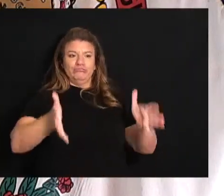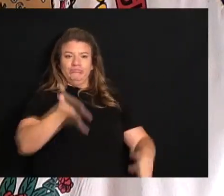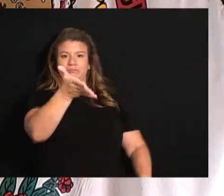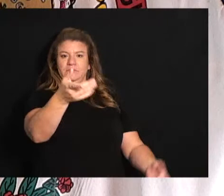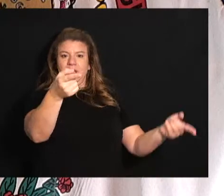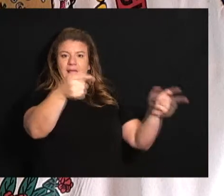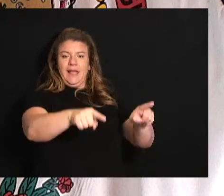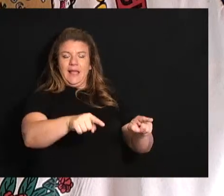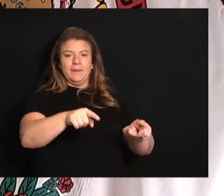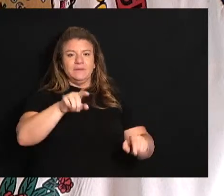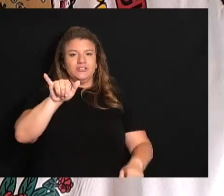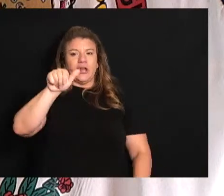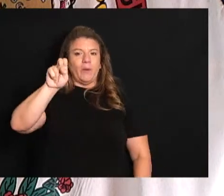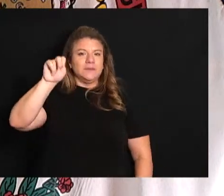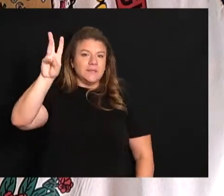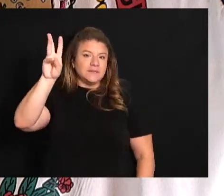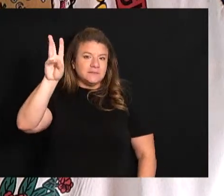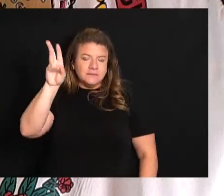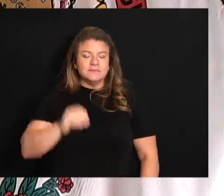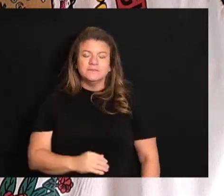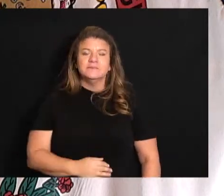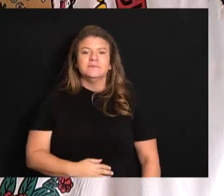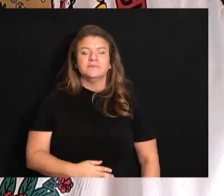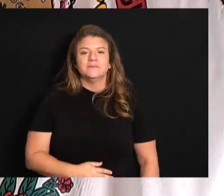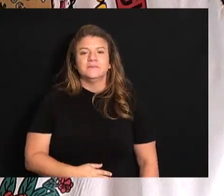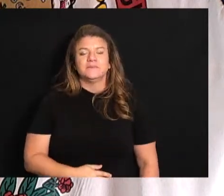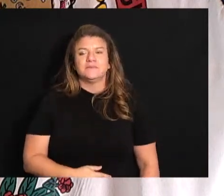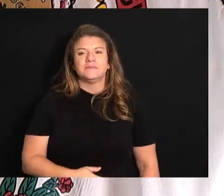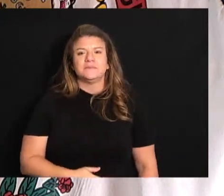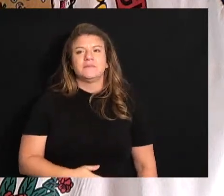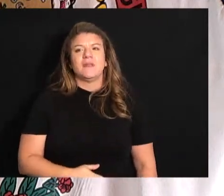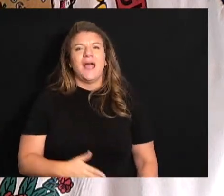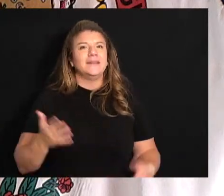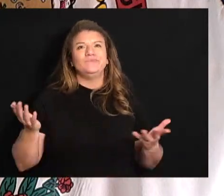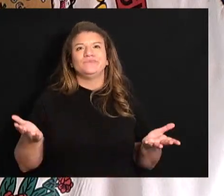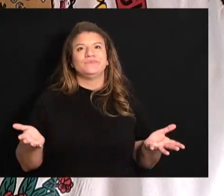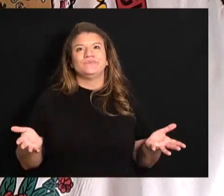to January 6th. And you know,